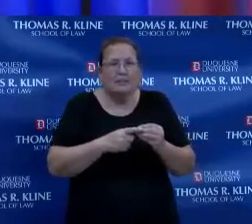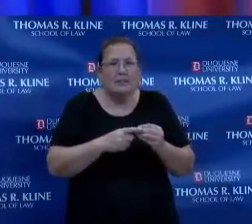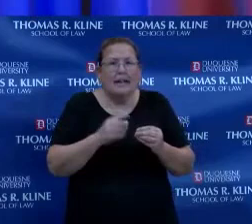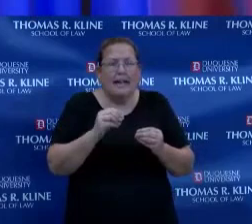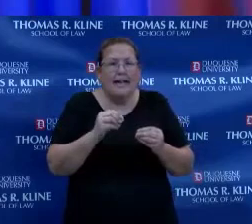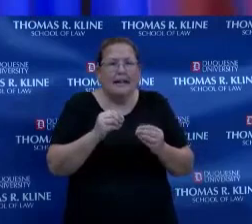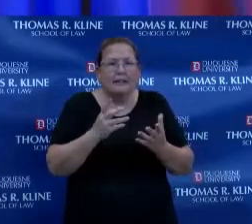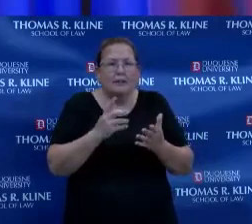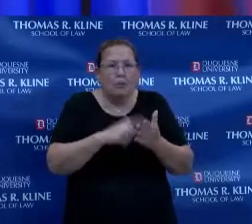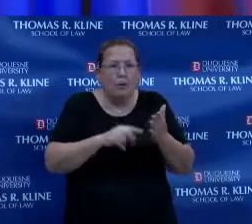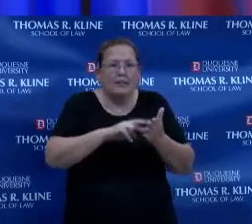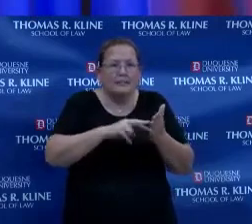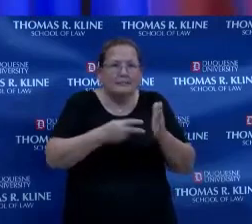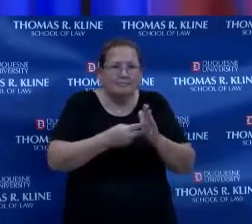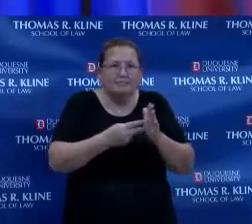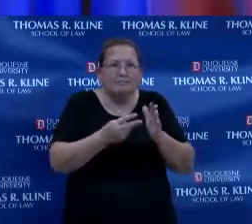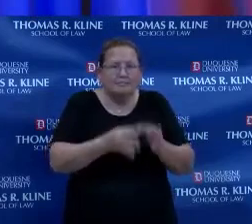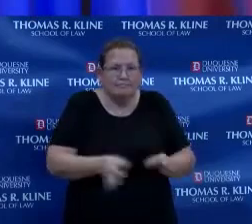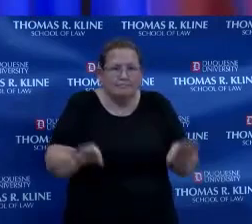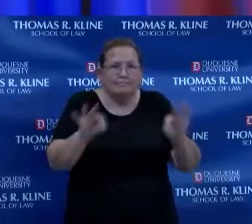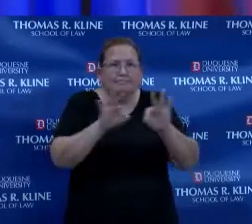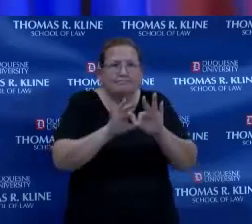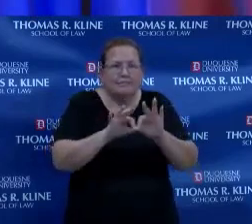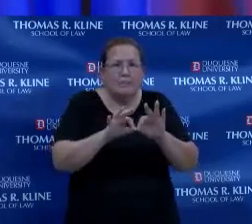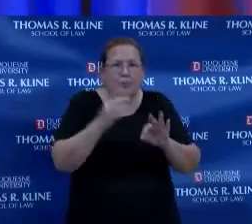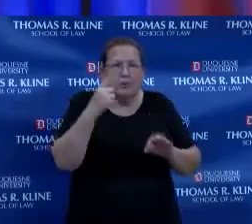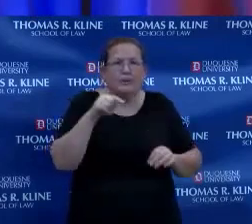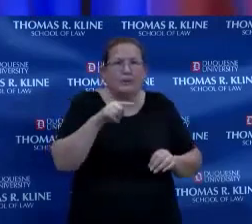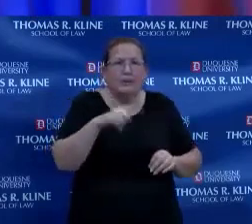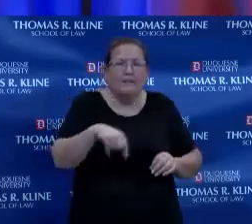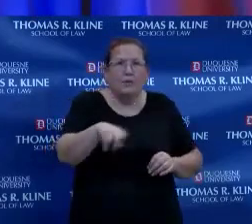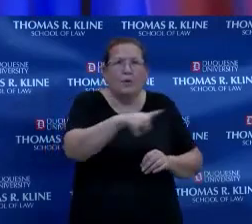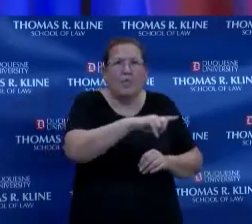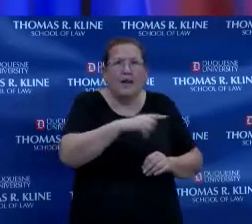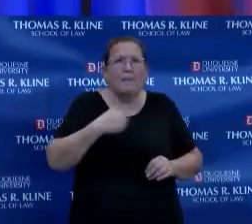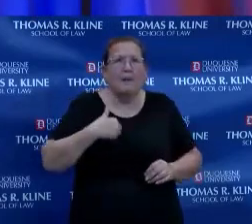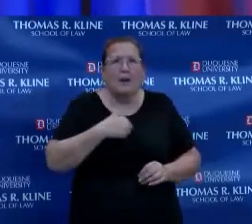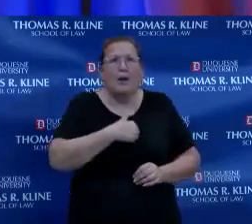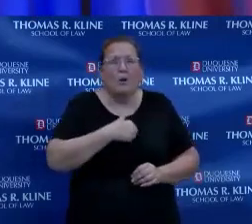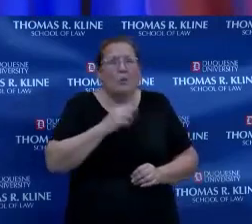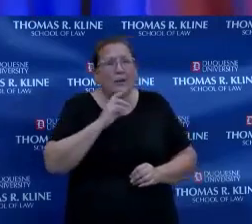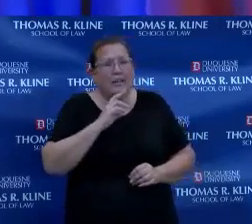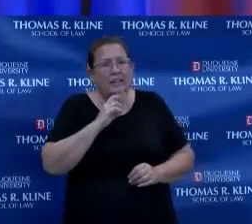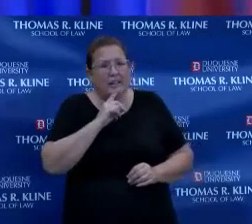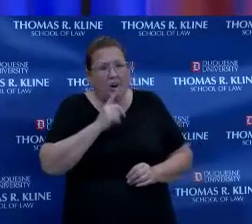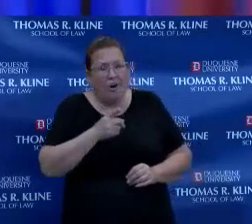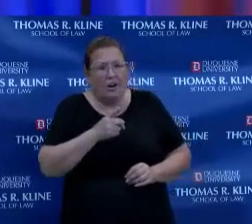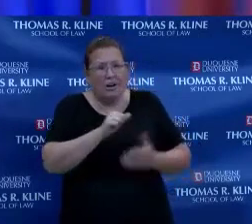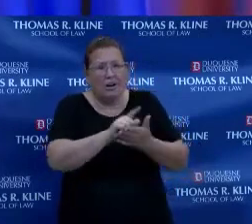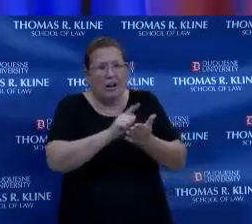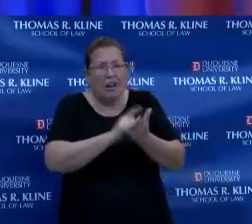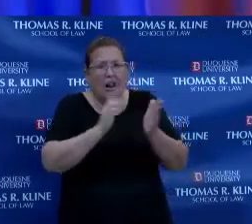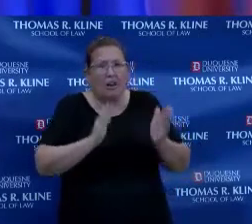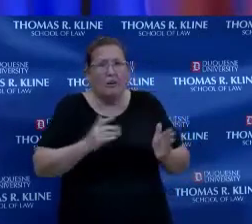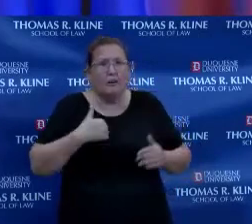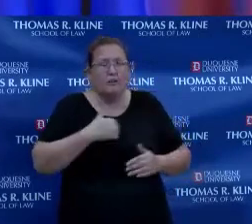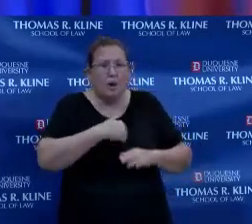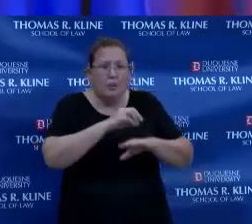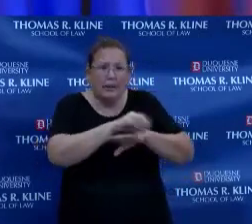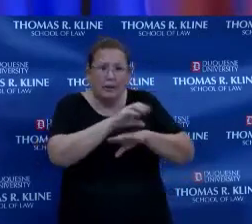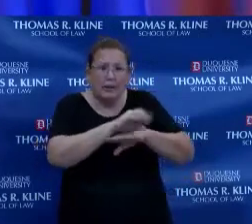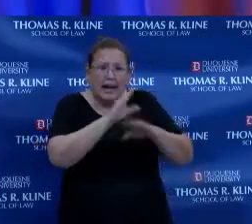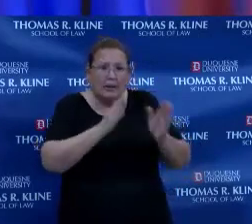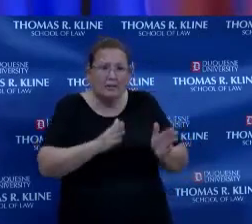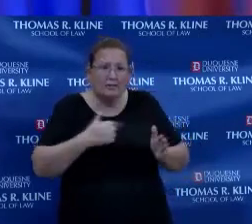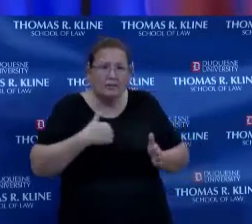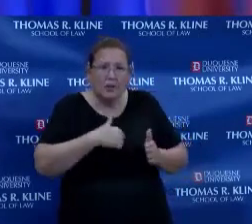to them, and that largely helps someone. We are, after all, lawyers. We are counselors. We are here